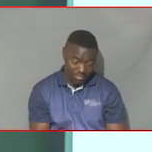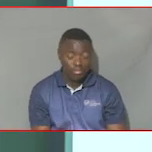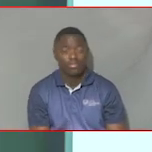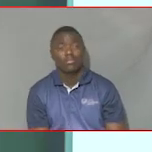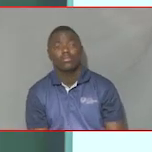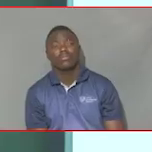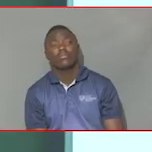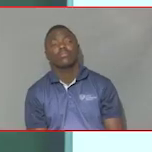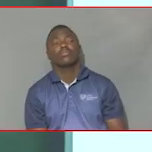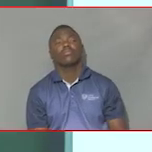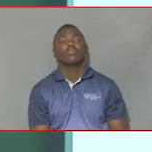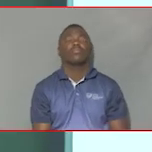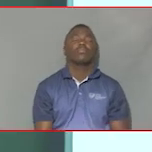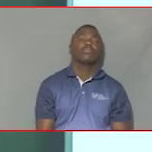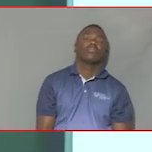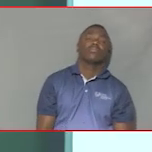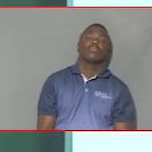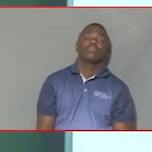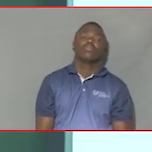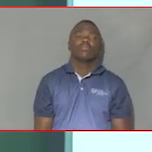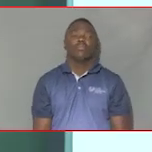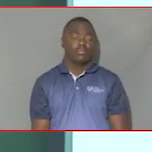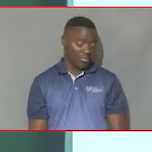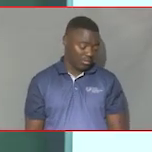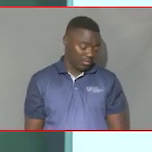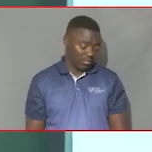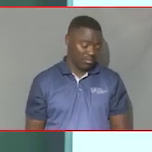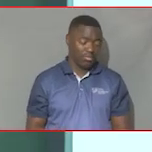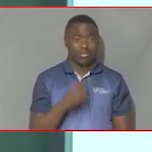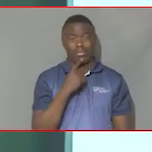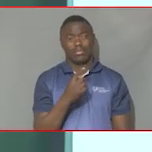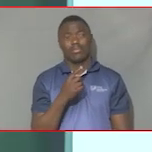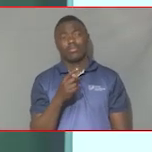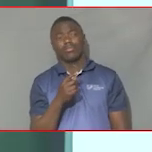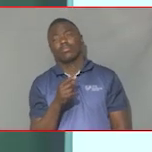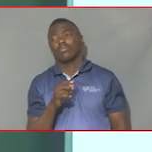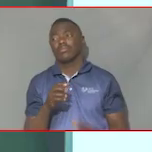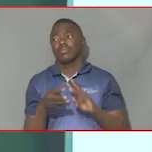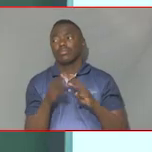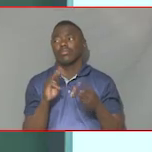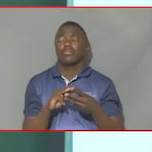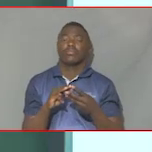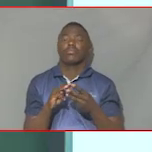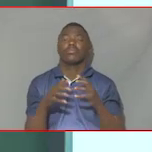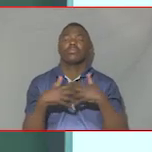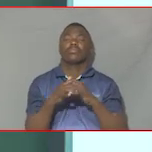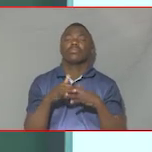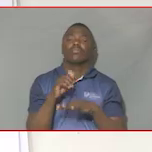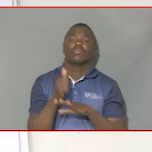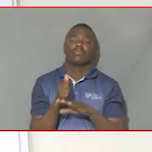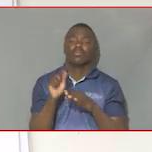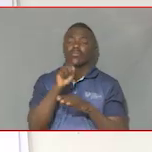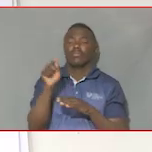Right, people, let's quickly have a look at the following. They say a mathematics teacher was curious to establish if her